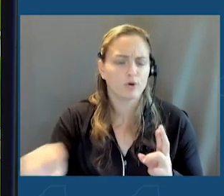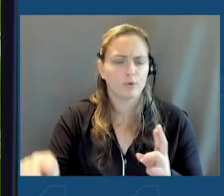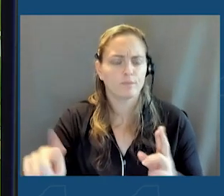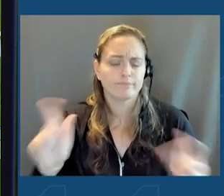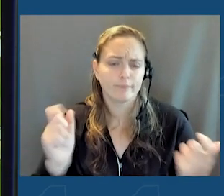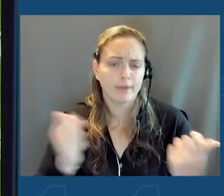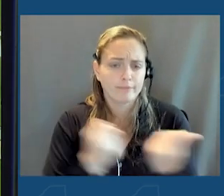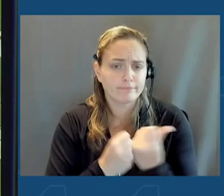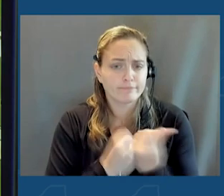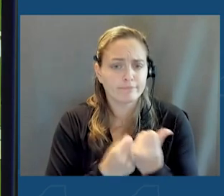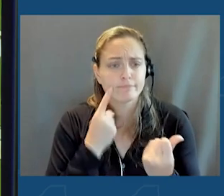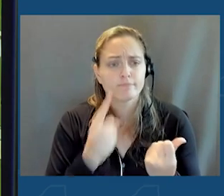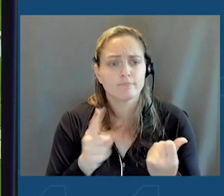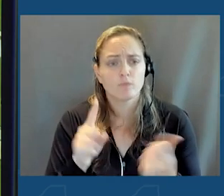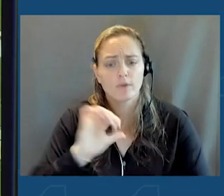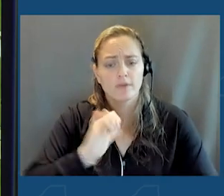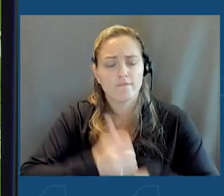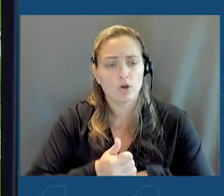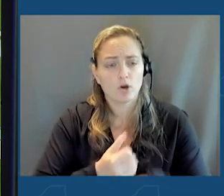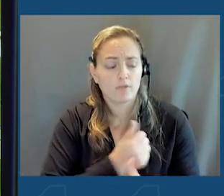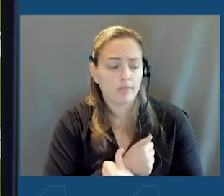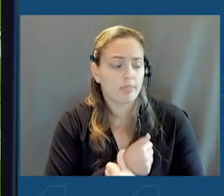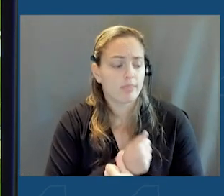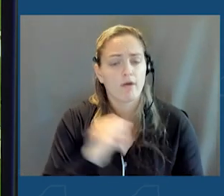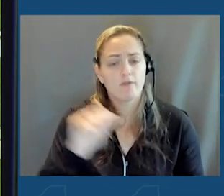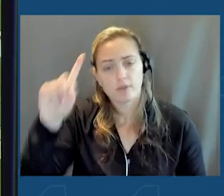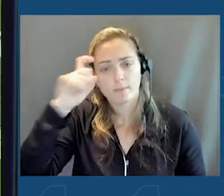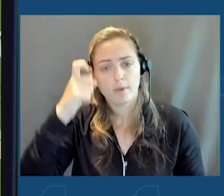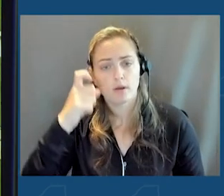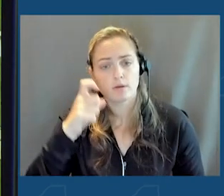applause for the founder of Loving the Bronx, Ms. Nilka Martel.